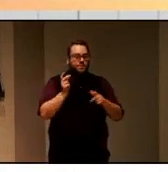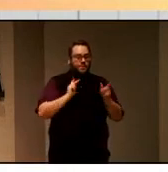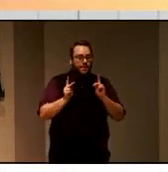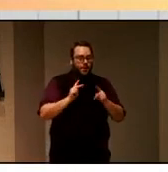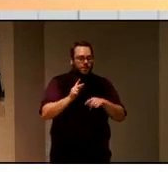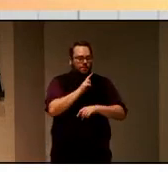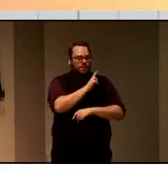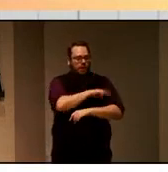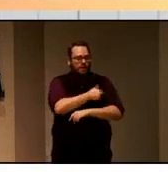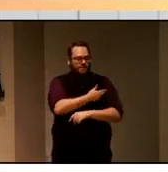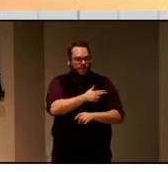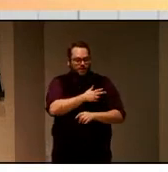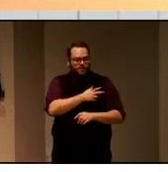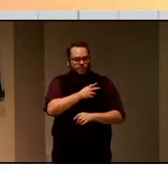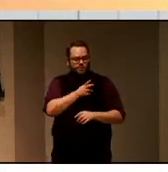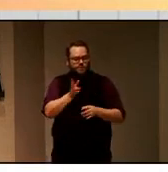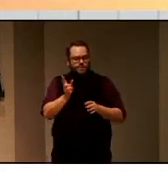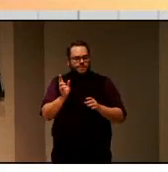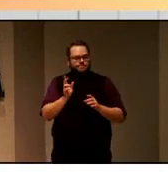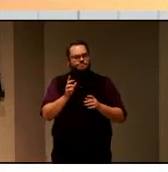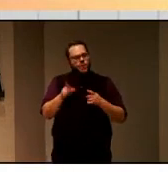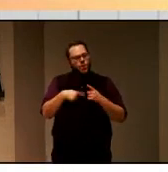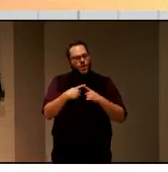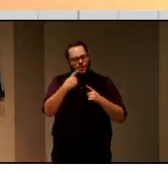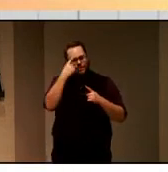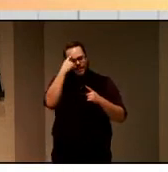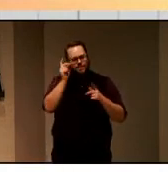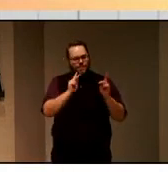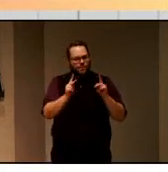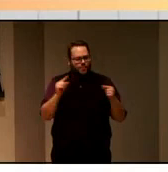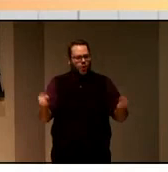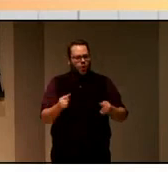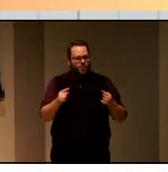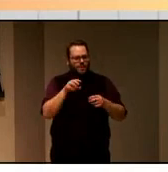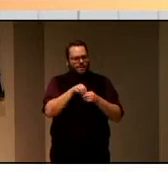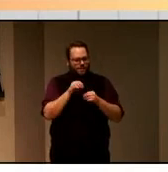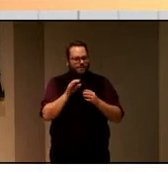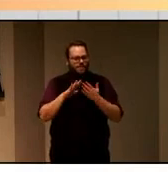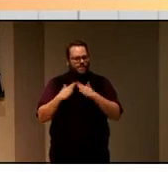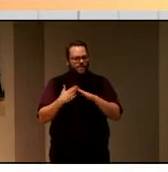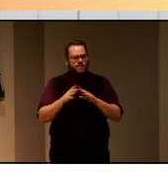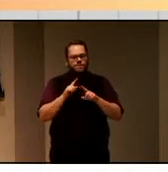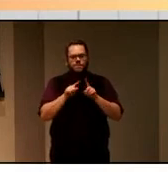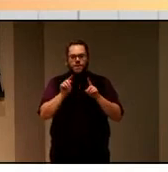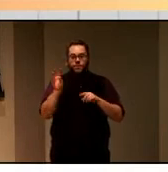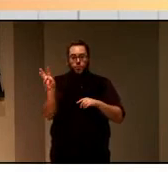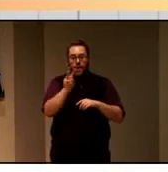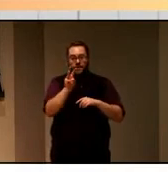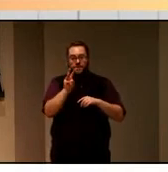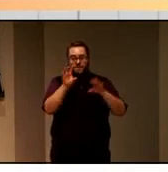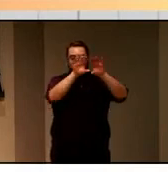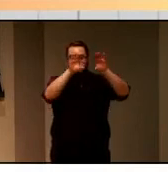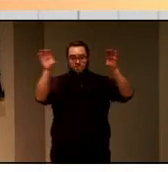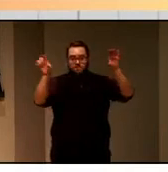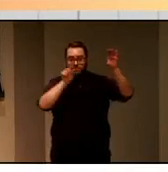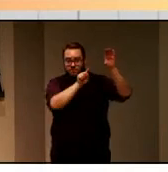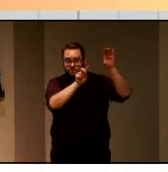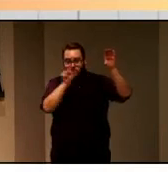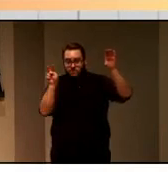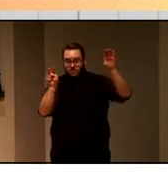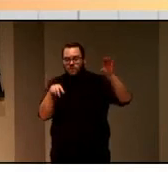hence when we think people are really being harmed in a community. But look at the west. People are